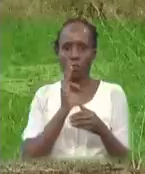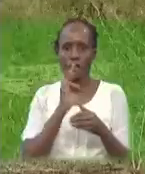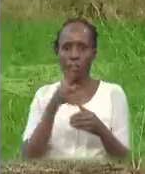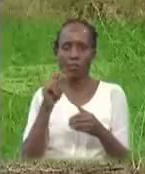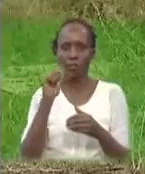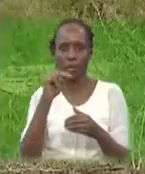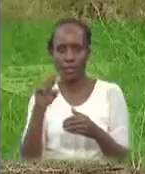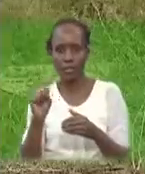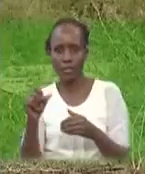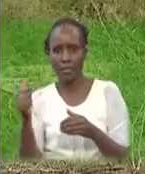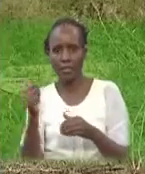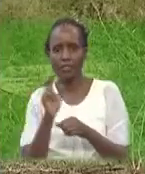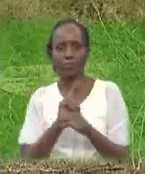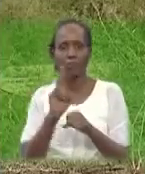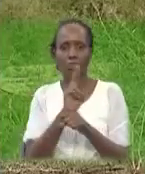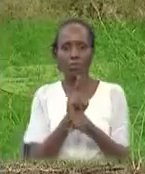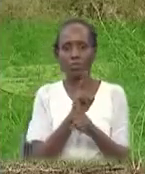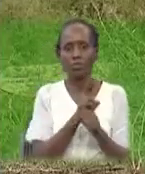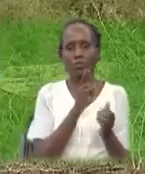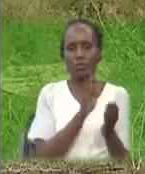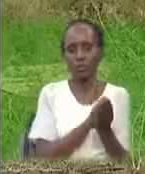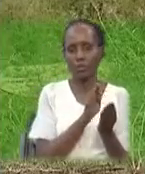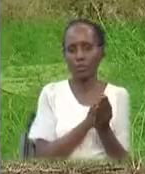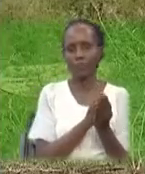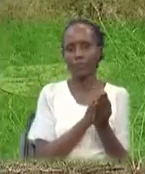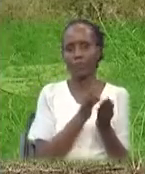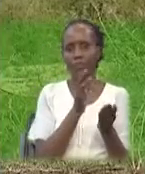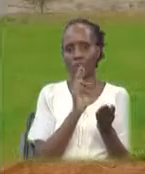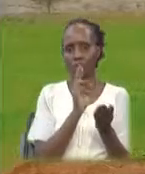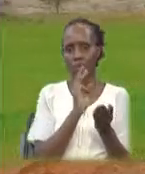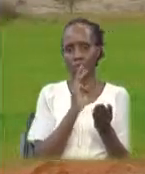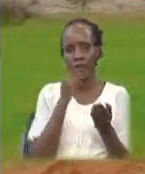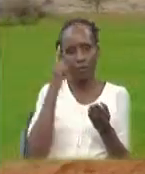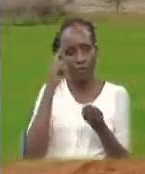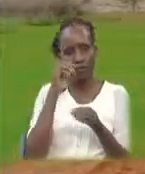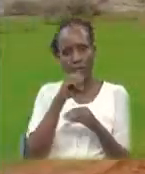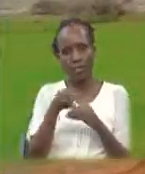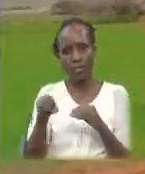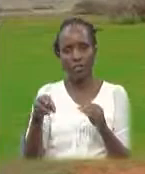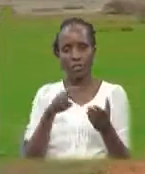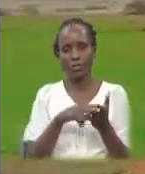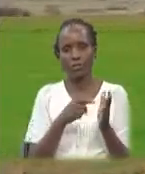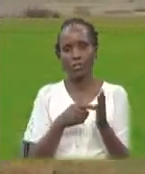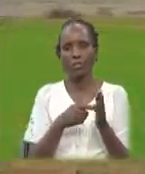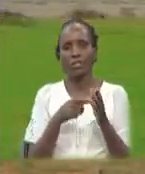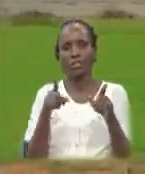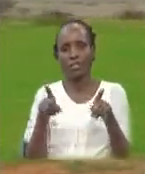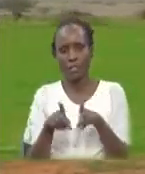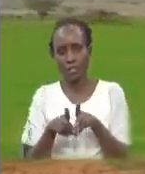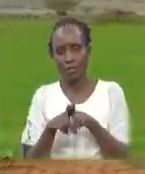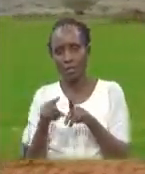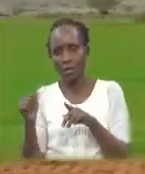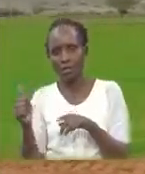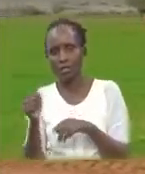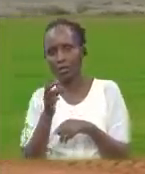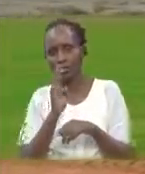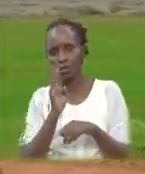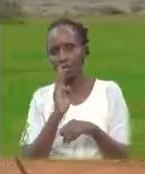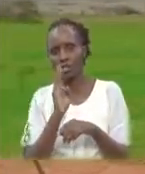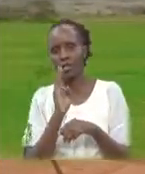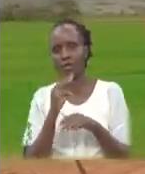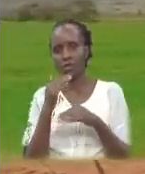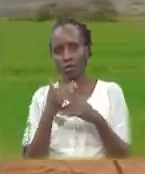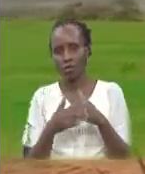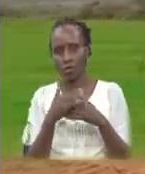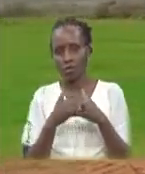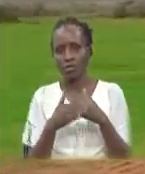plants, of which some of them will be used as reservoirs for the irrigation project, and also some of the